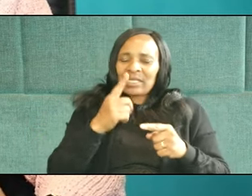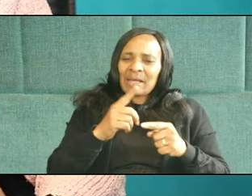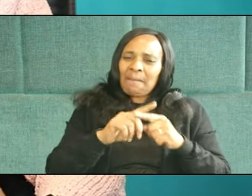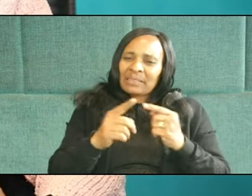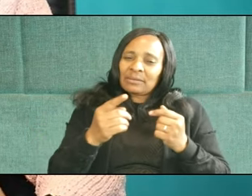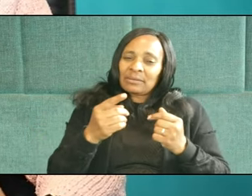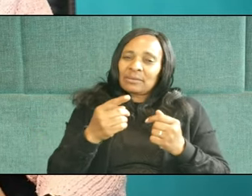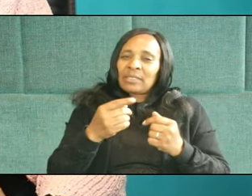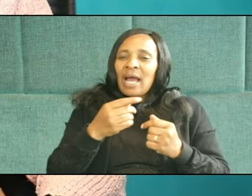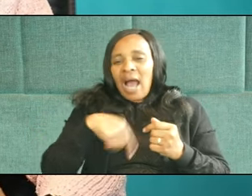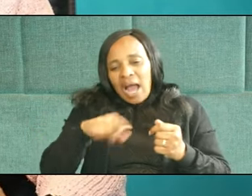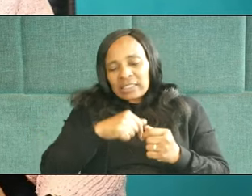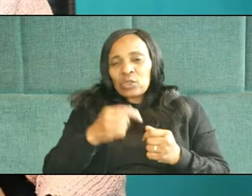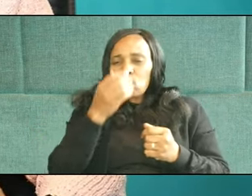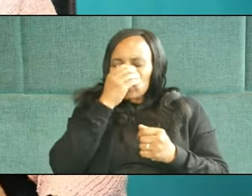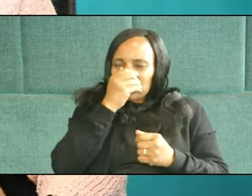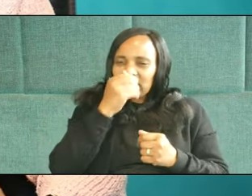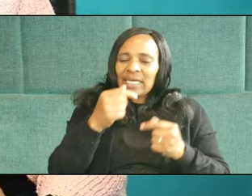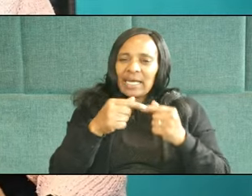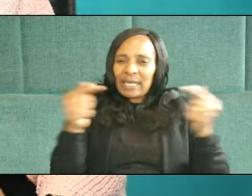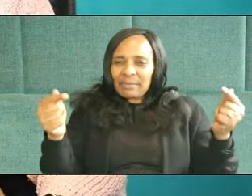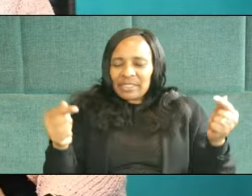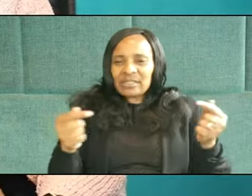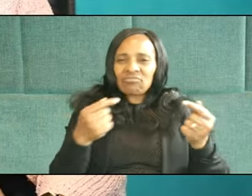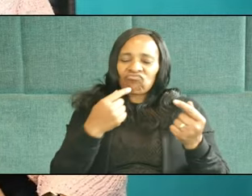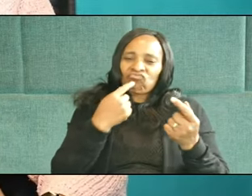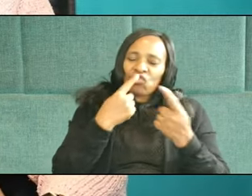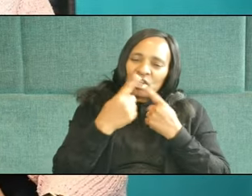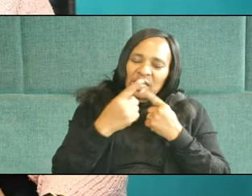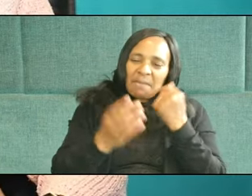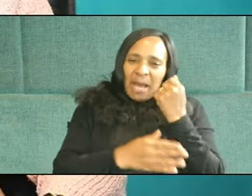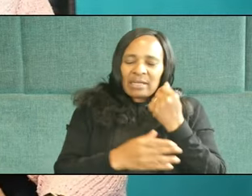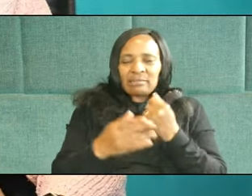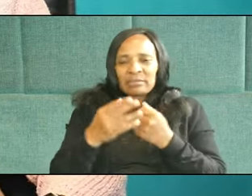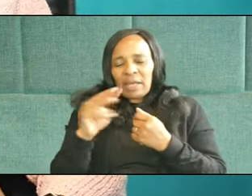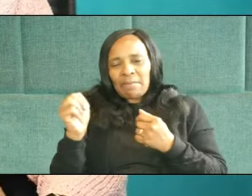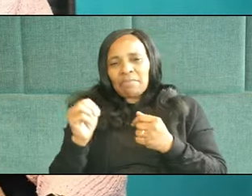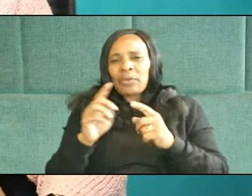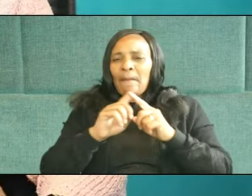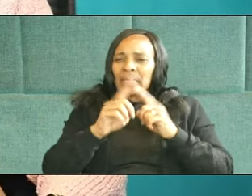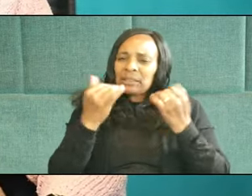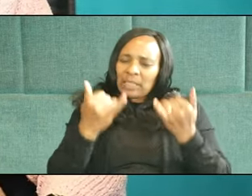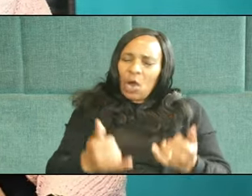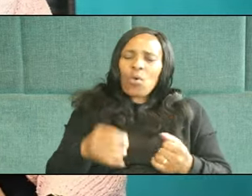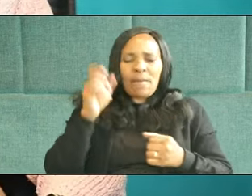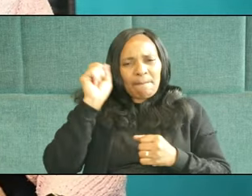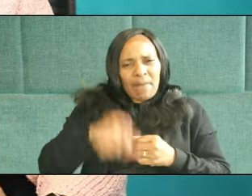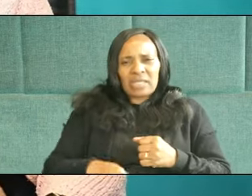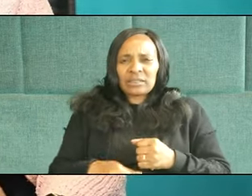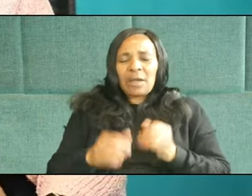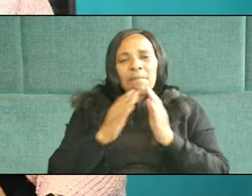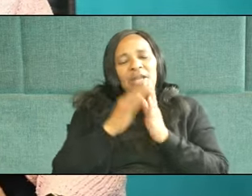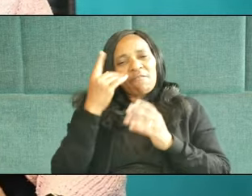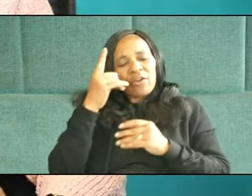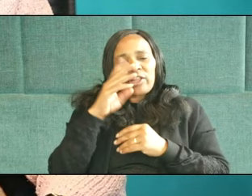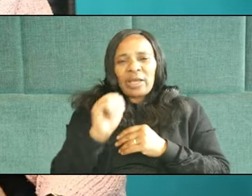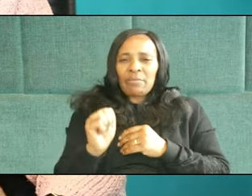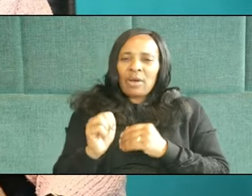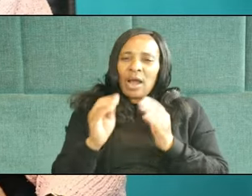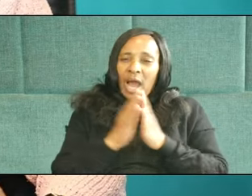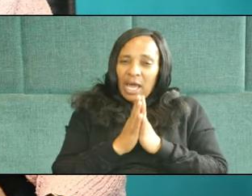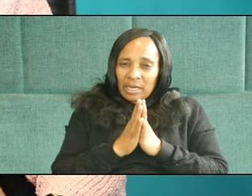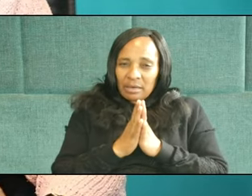we should pray for them, you know, speak well of them, even if it hurts us. Because in a way, this kind of